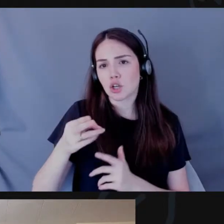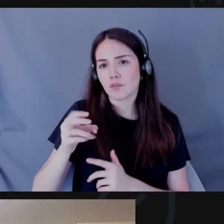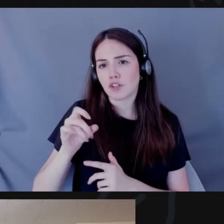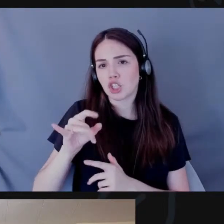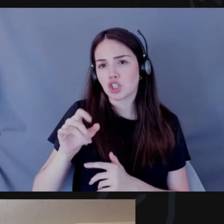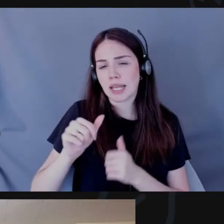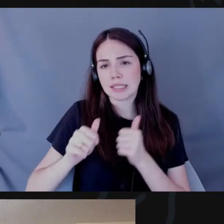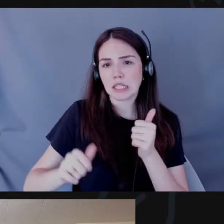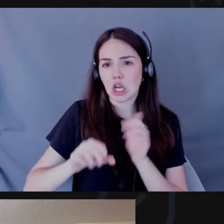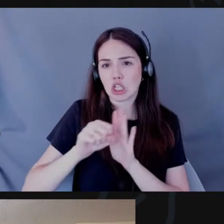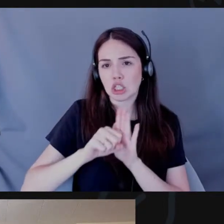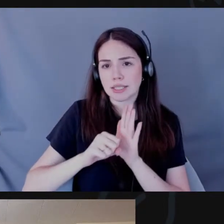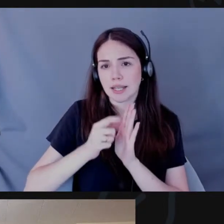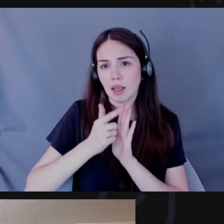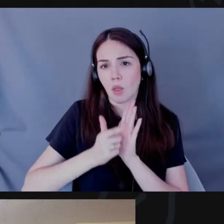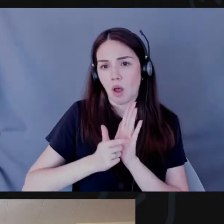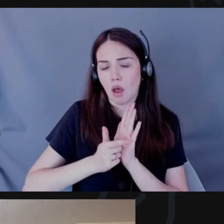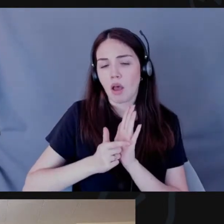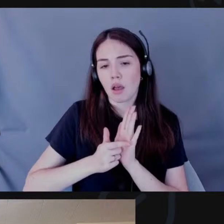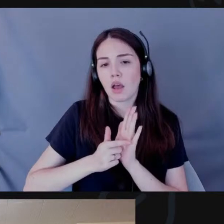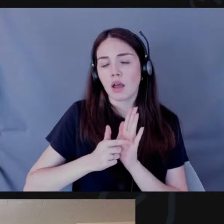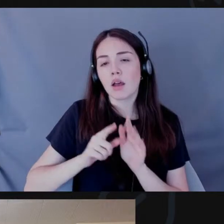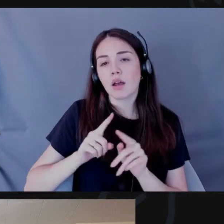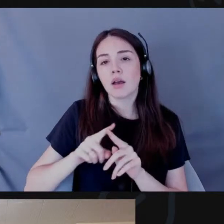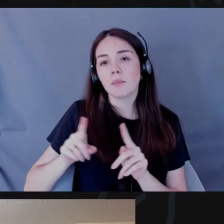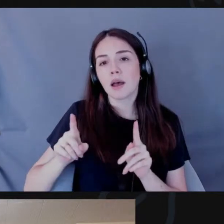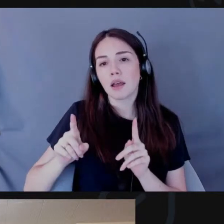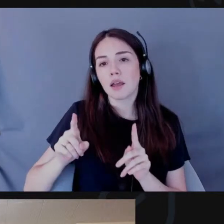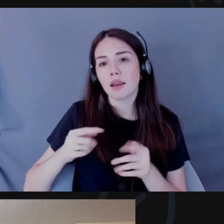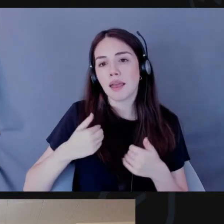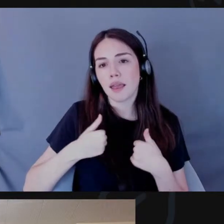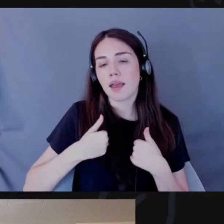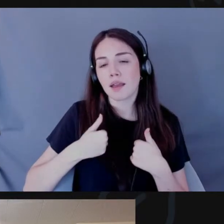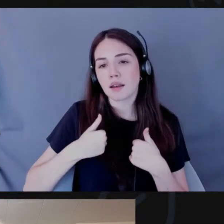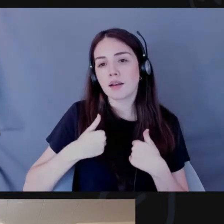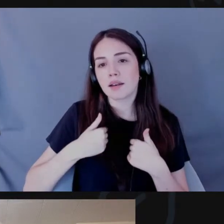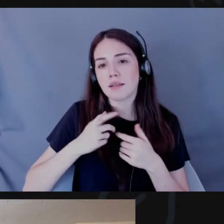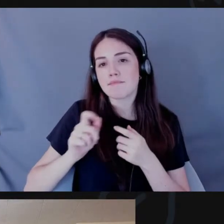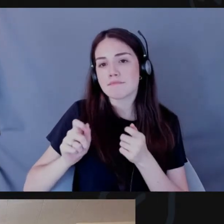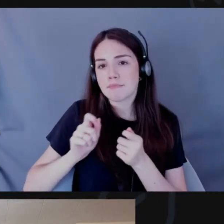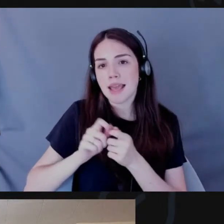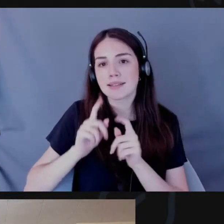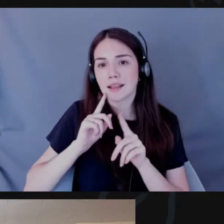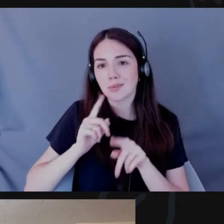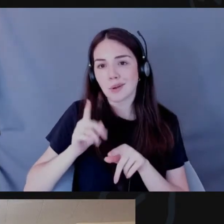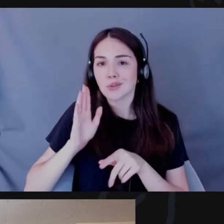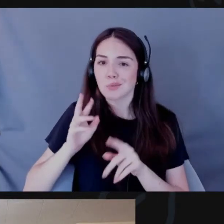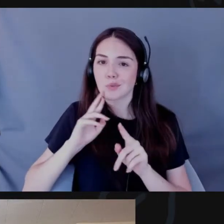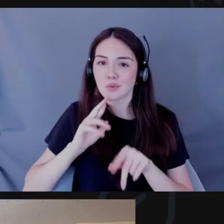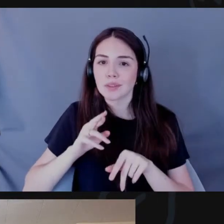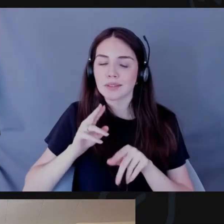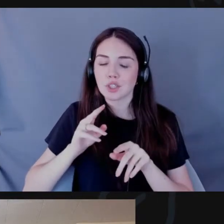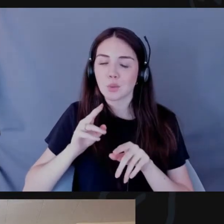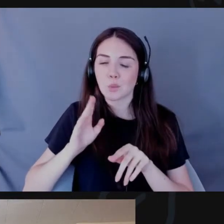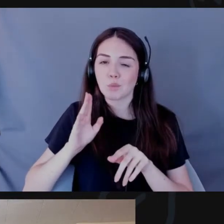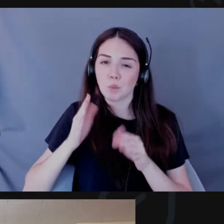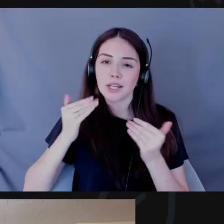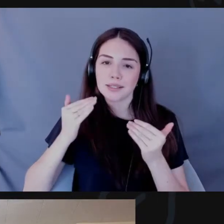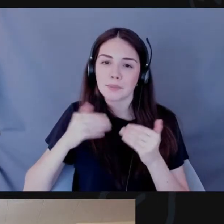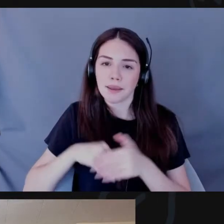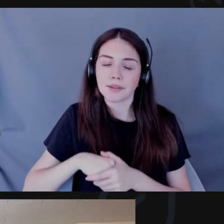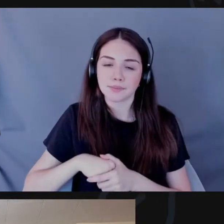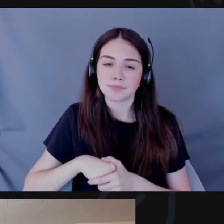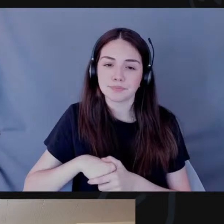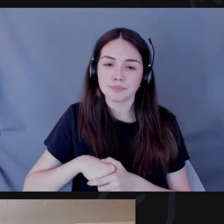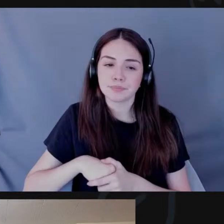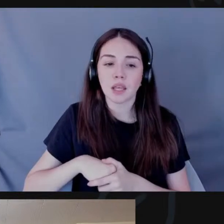but it had the exact response that you would expect. But no, I mean, the